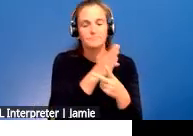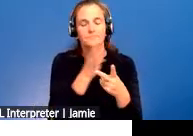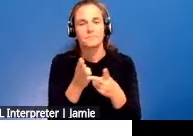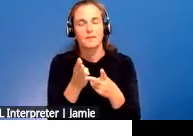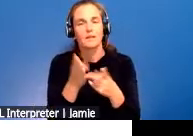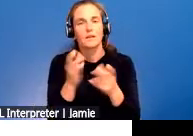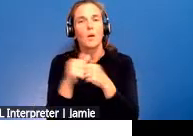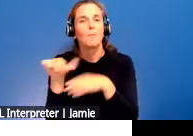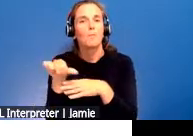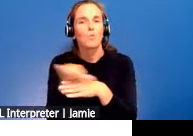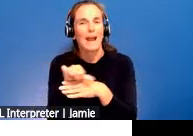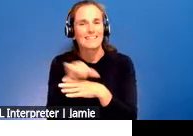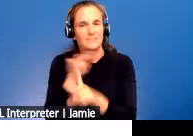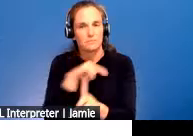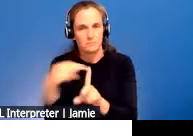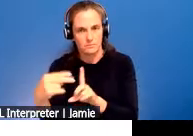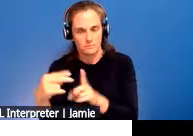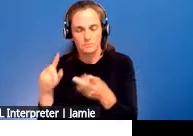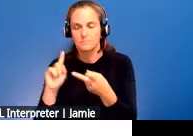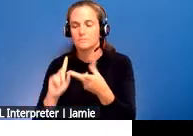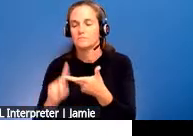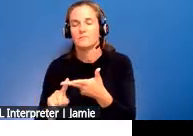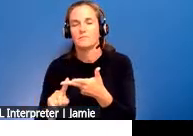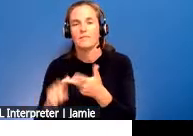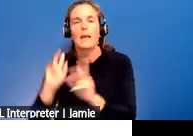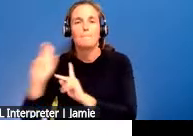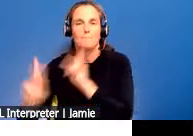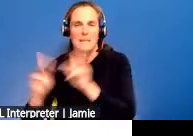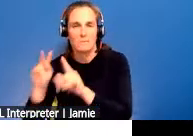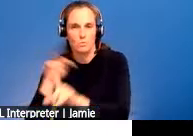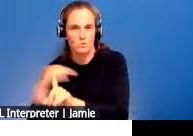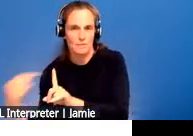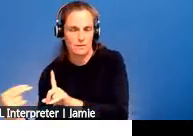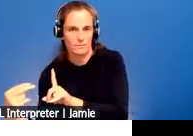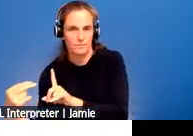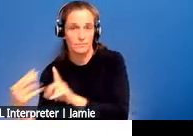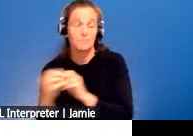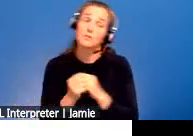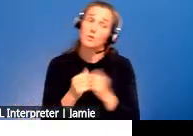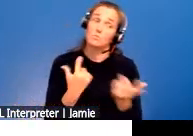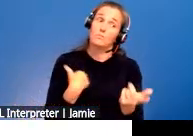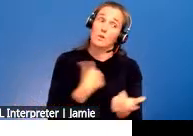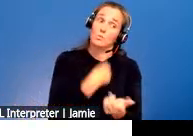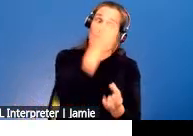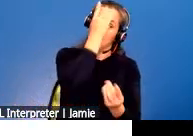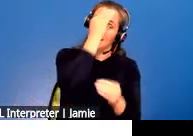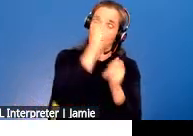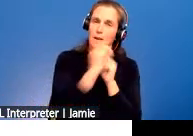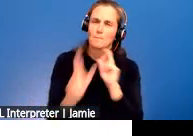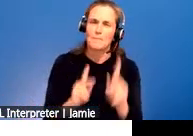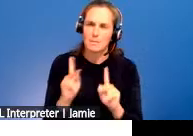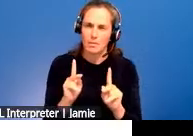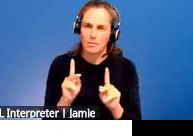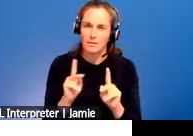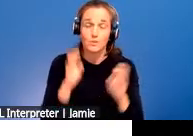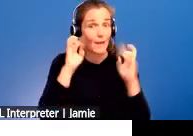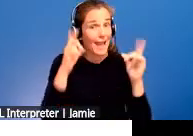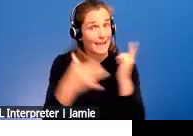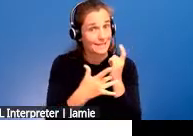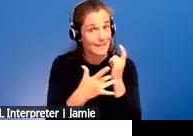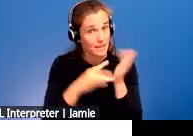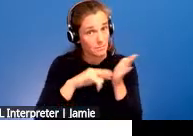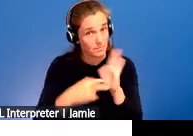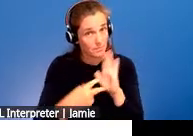perspective. So when we think about people, in EdTech design, we're going to need